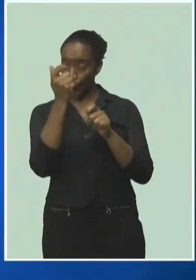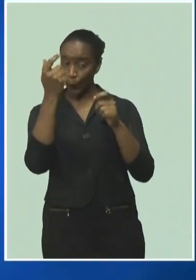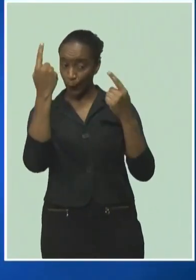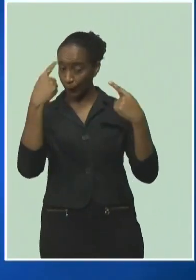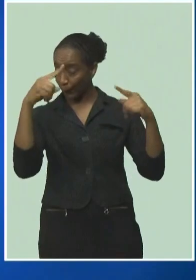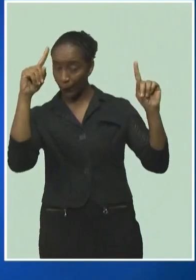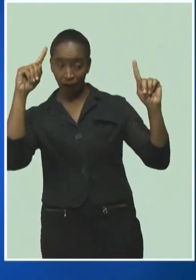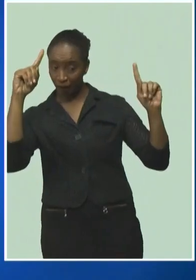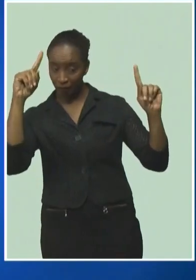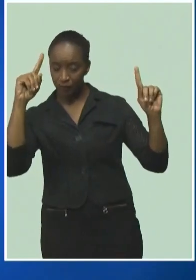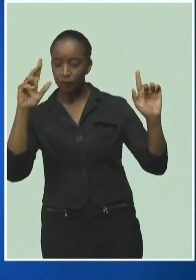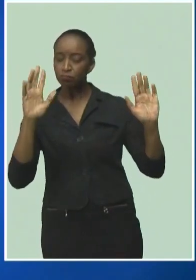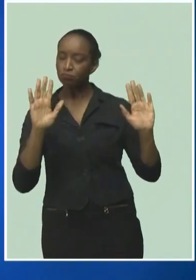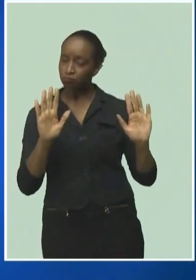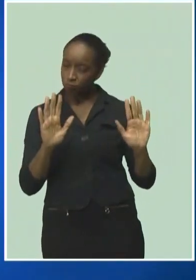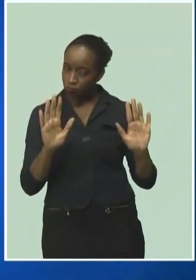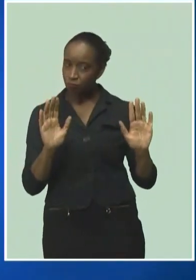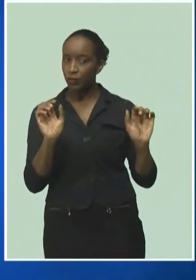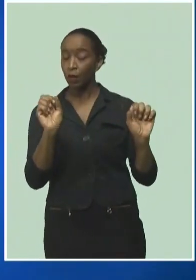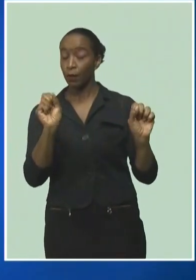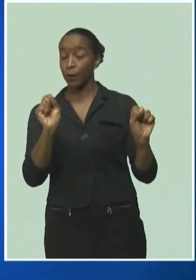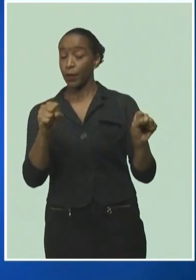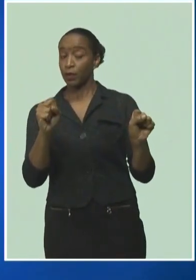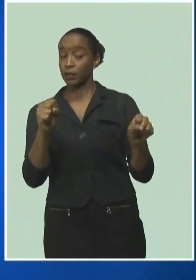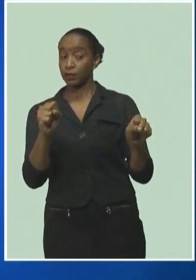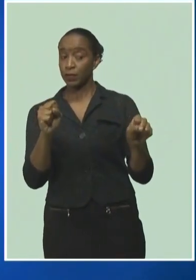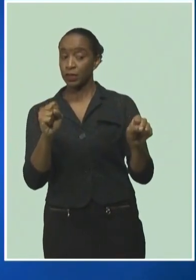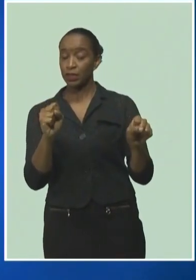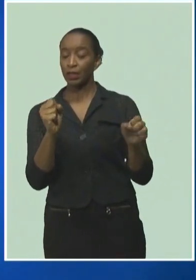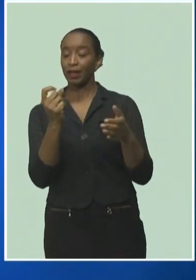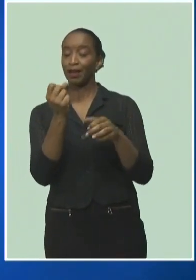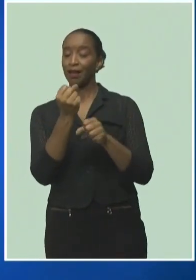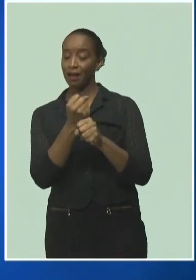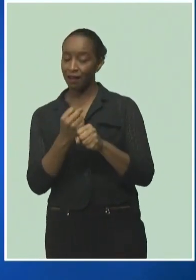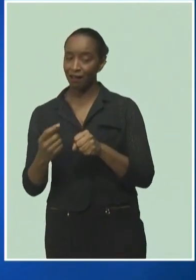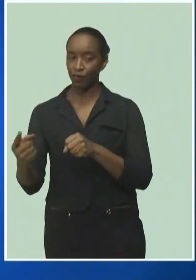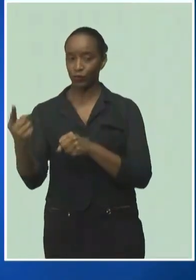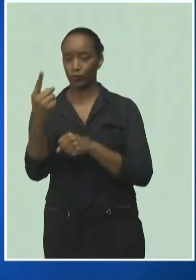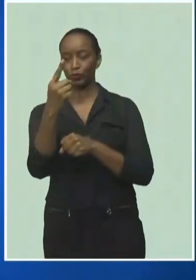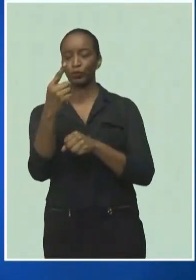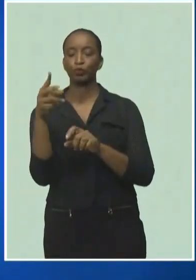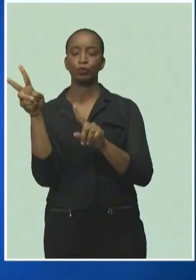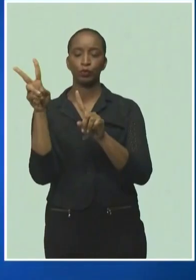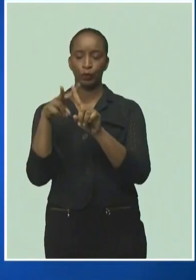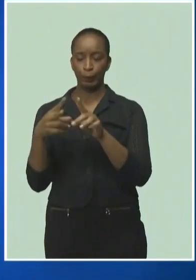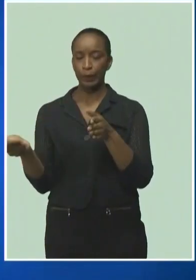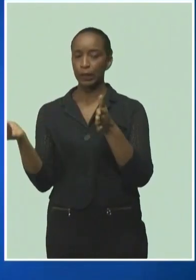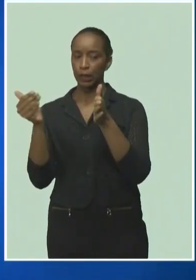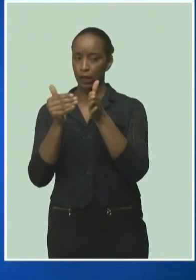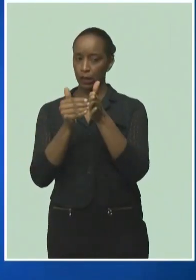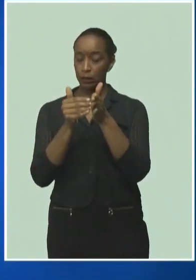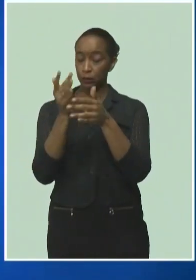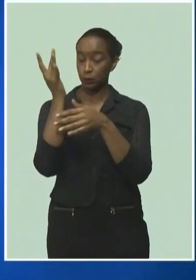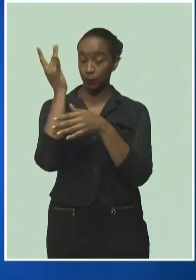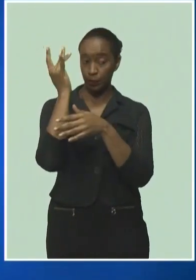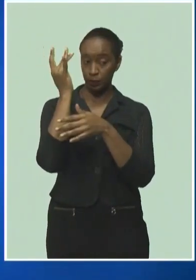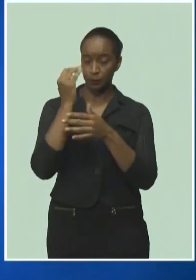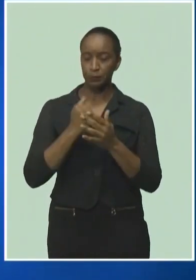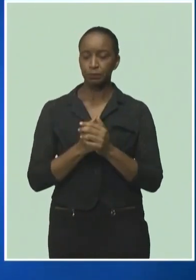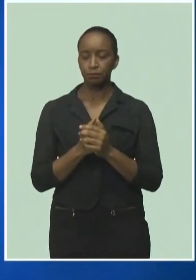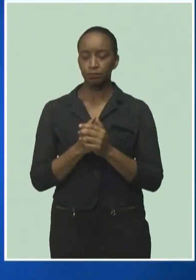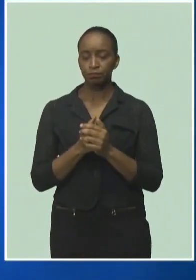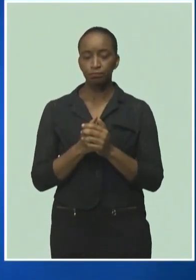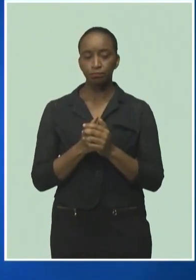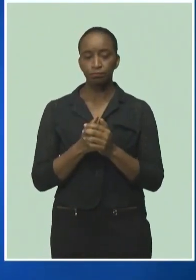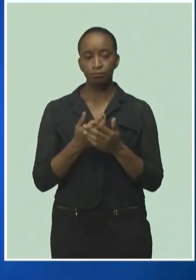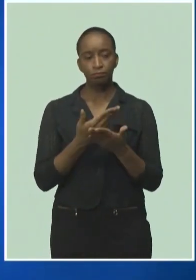the possibility of applying again next year, because you're in that category of